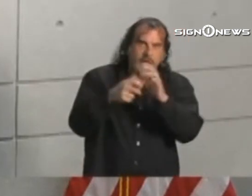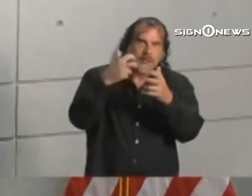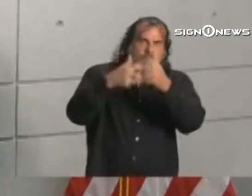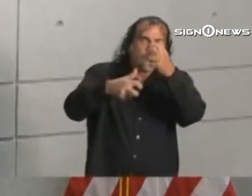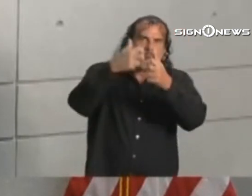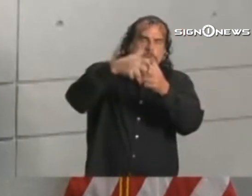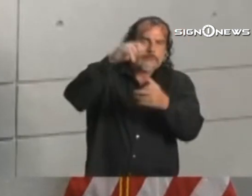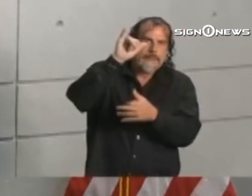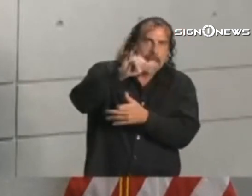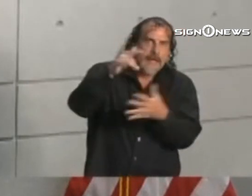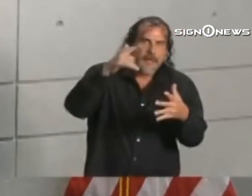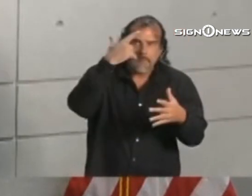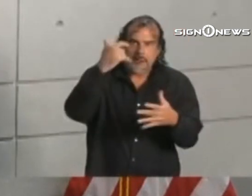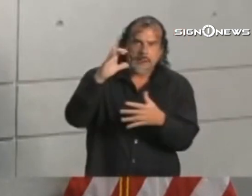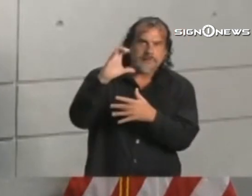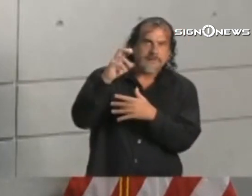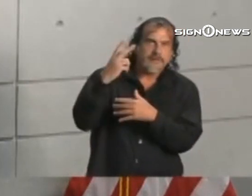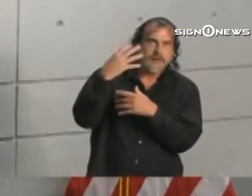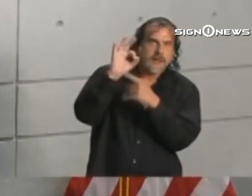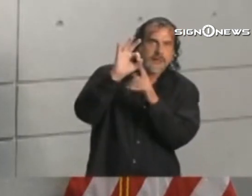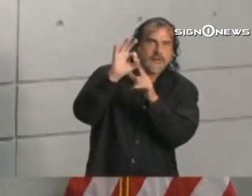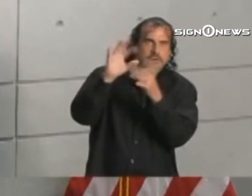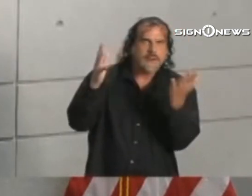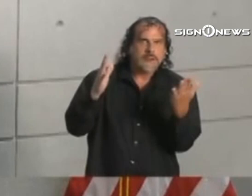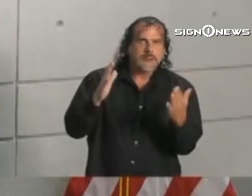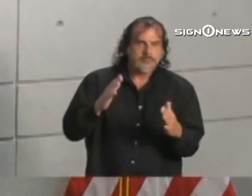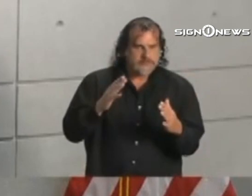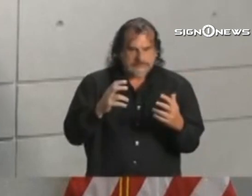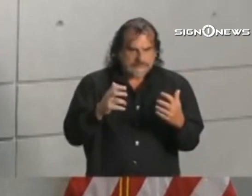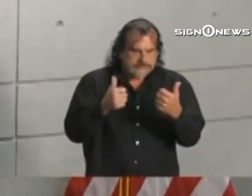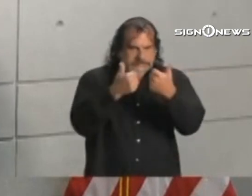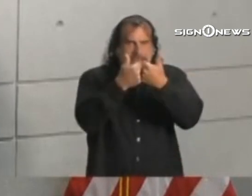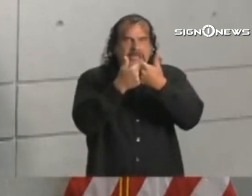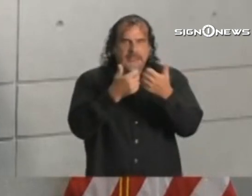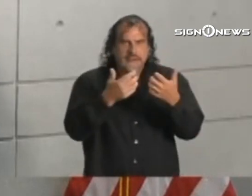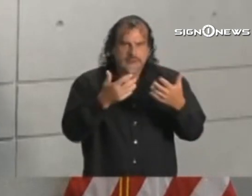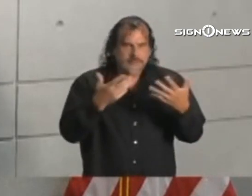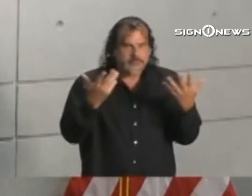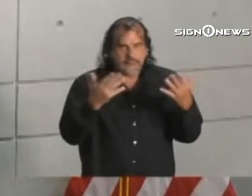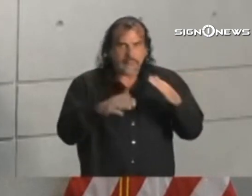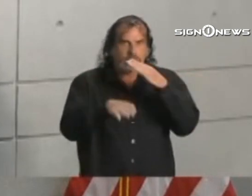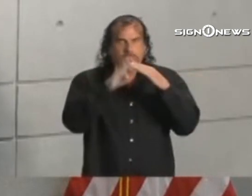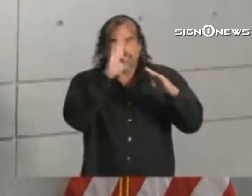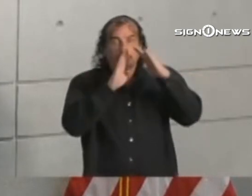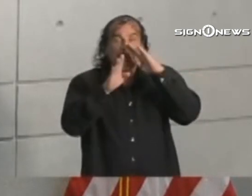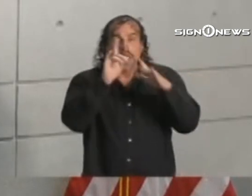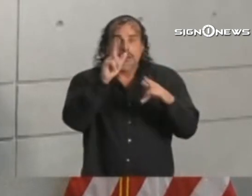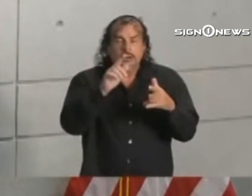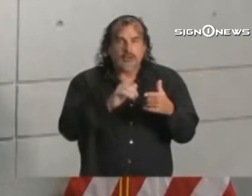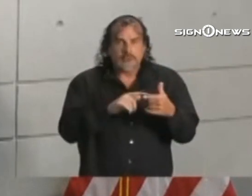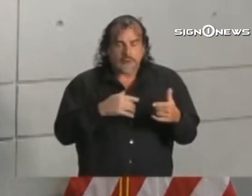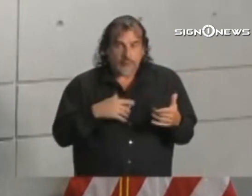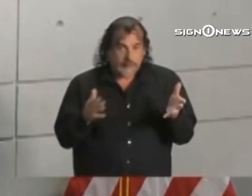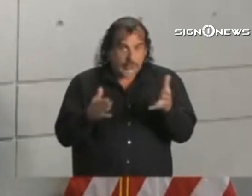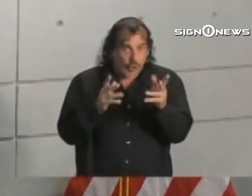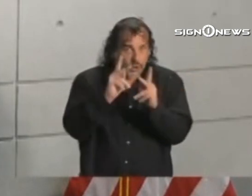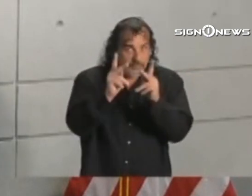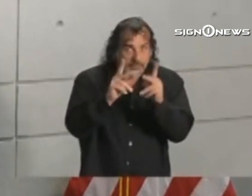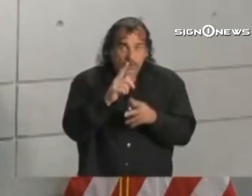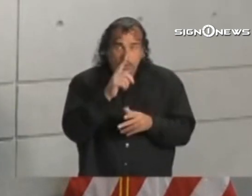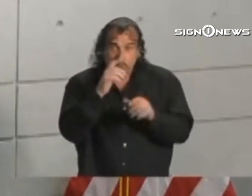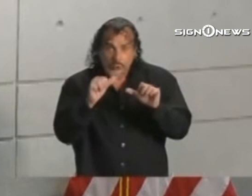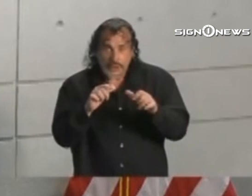complicated because of COVID-19. And so we strongly encourage those who can